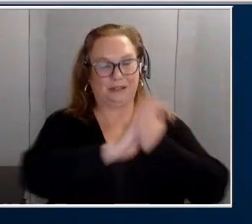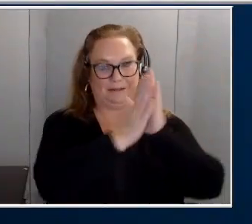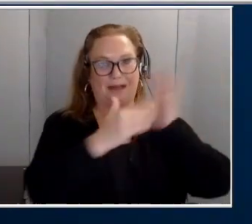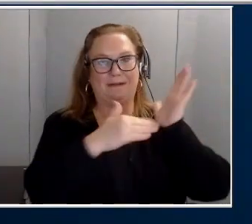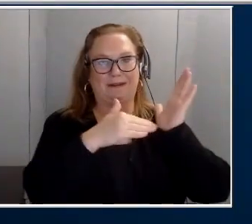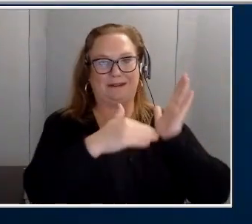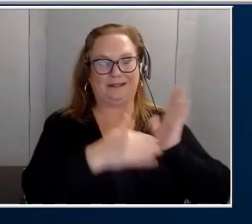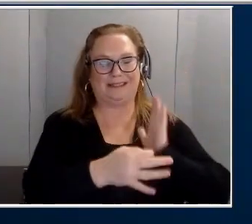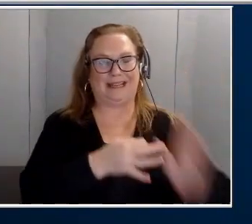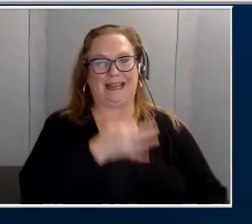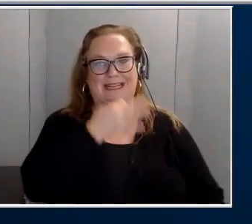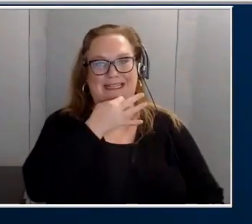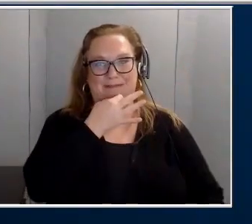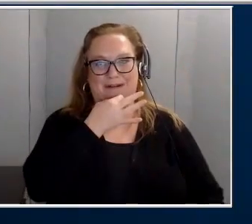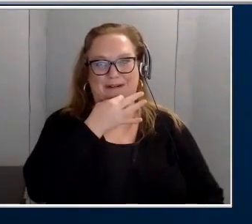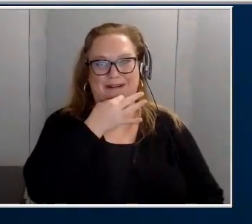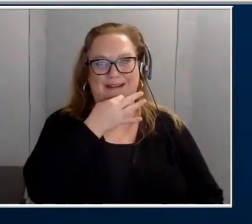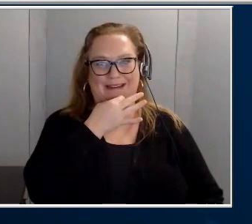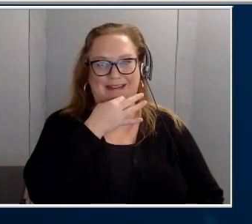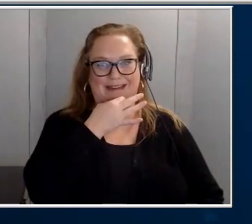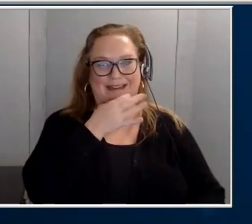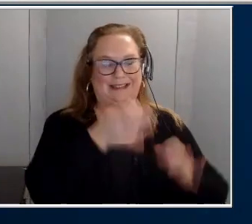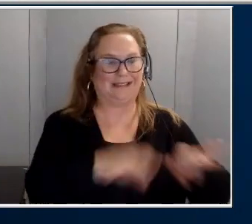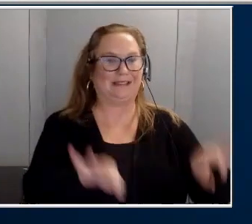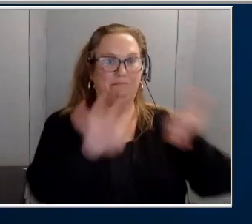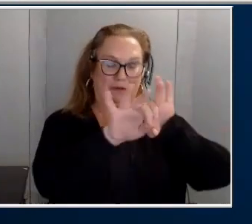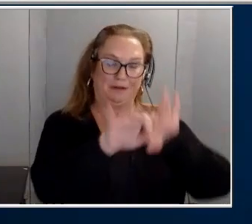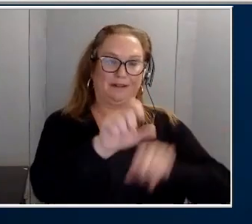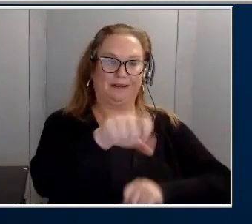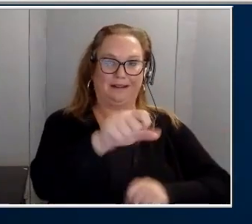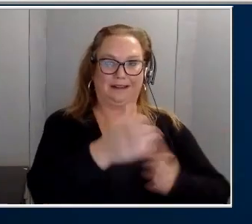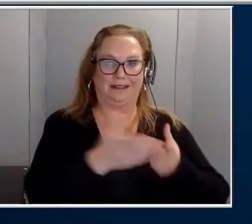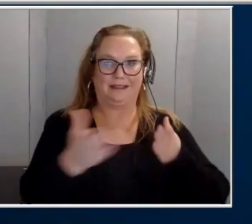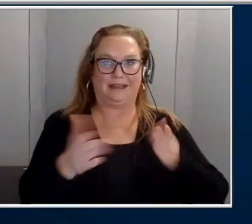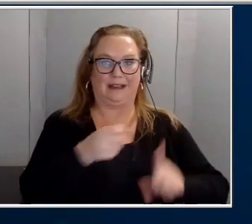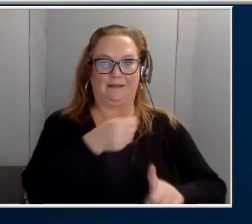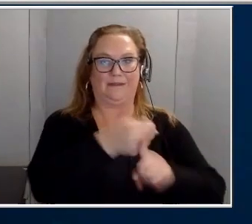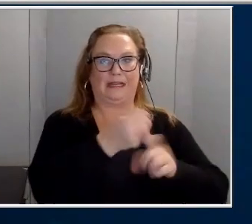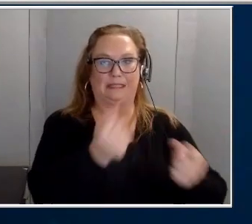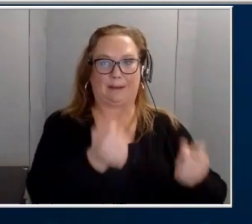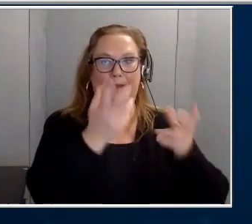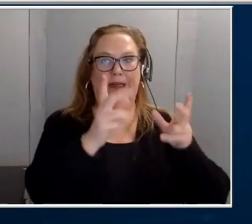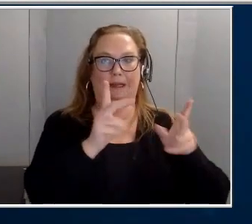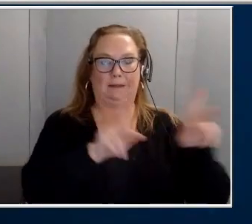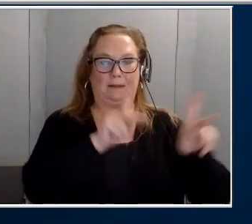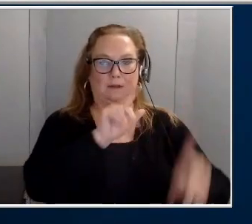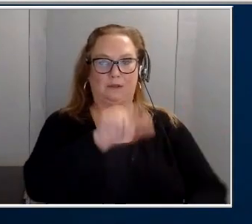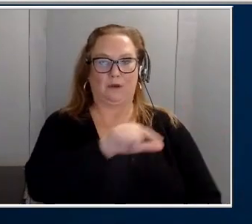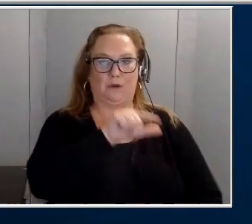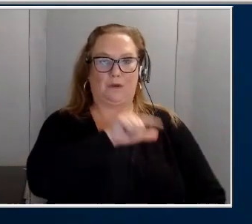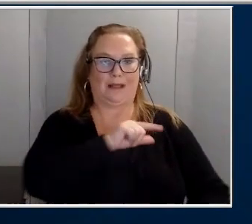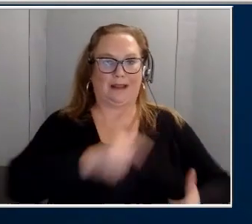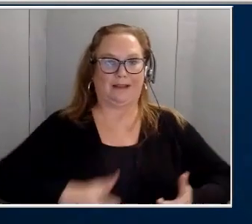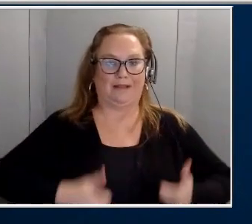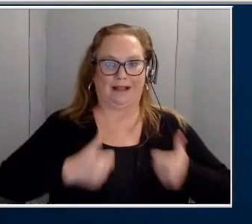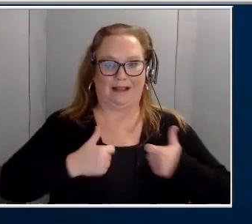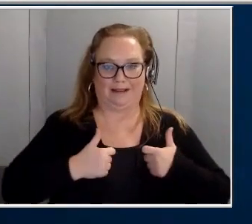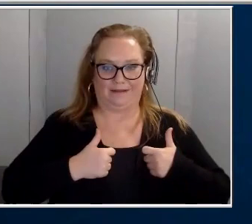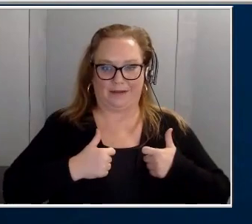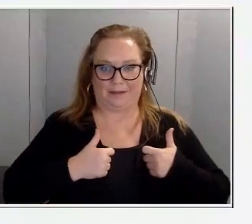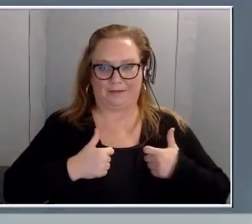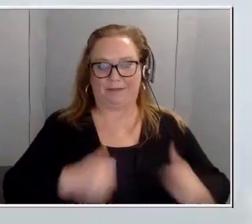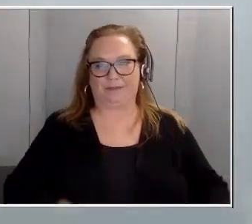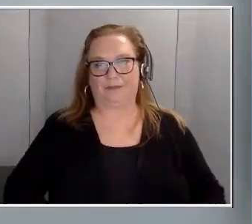an expert. She's been on our show 3 or 4 times. Important thing and probably affects a lot of people's quality of life for sure. So we'll get back to this real quick. We'll go to